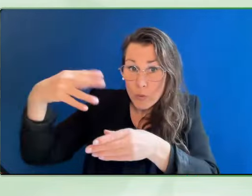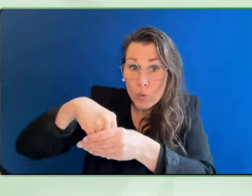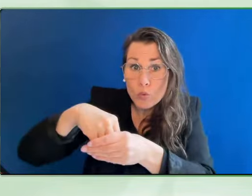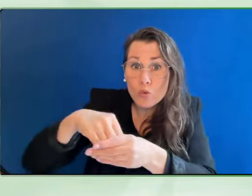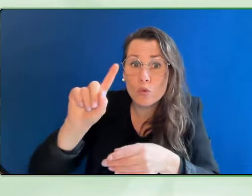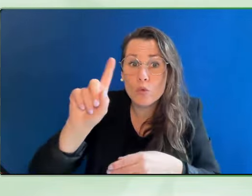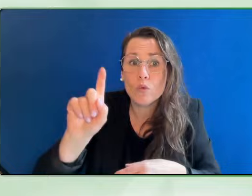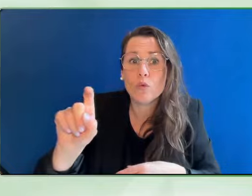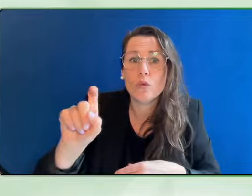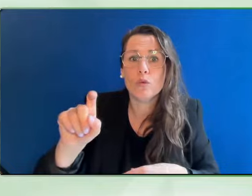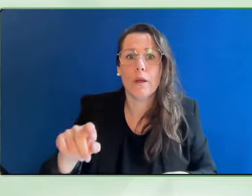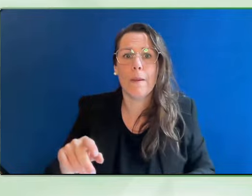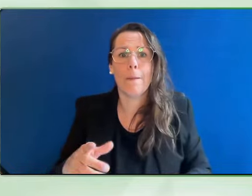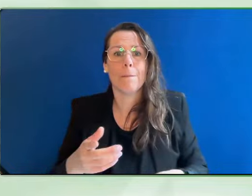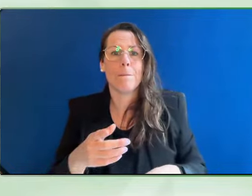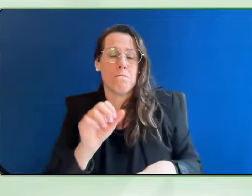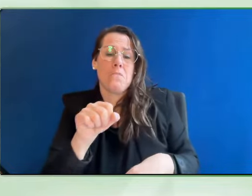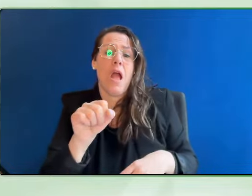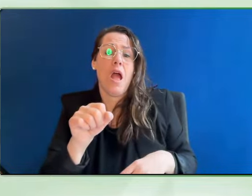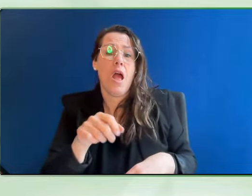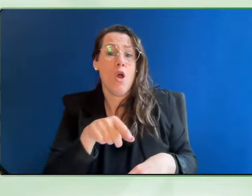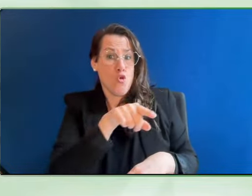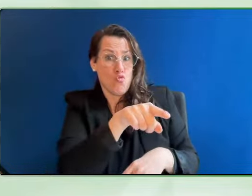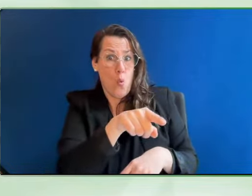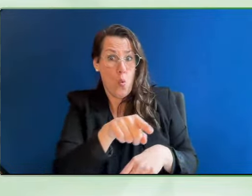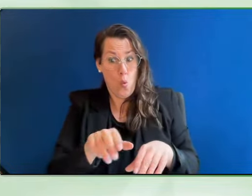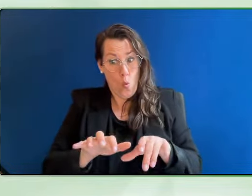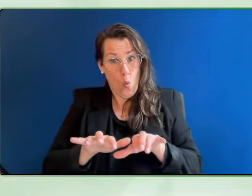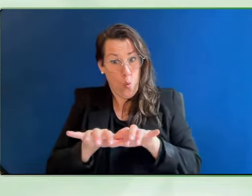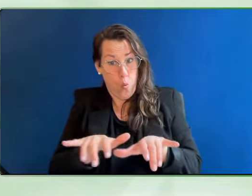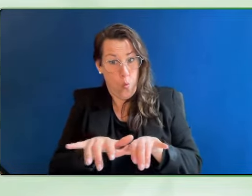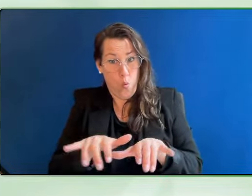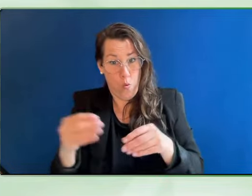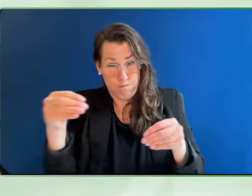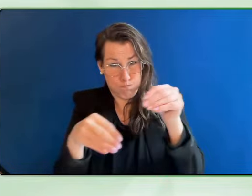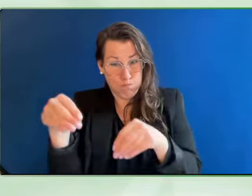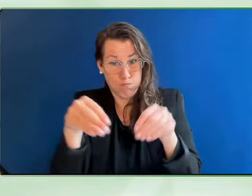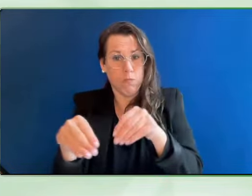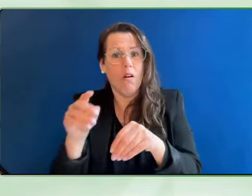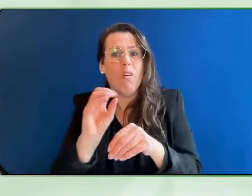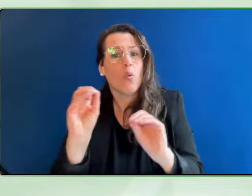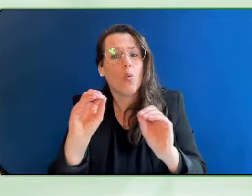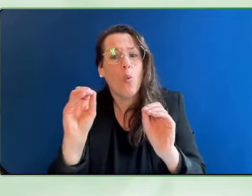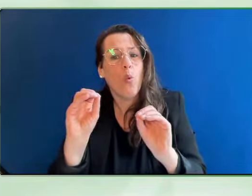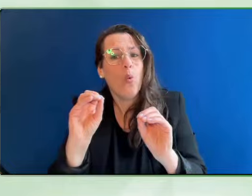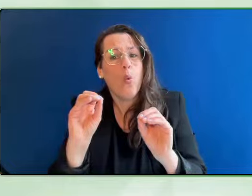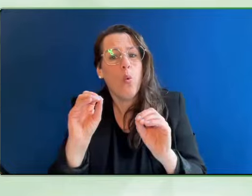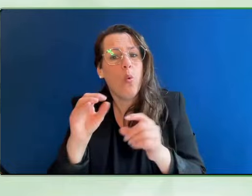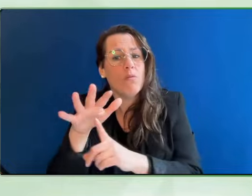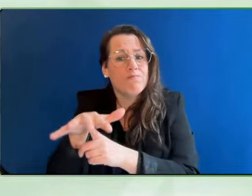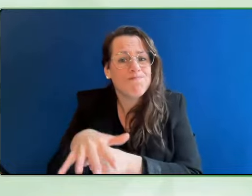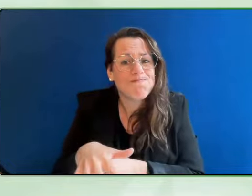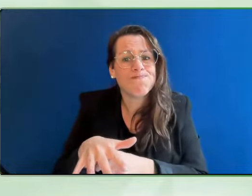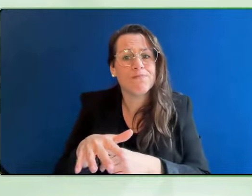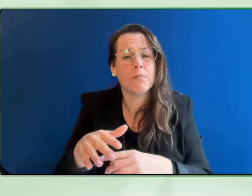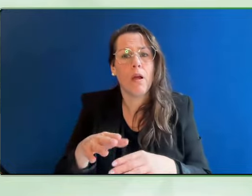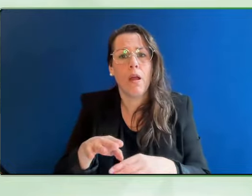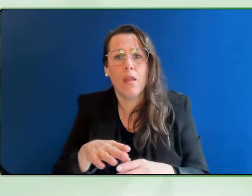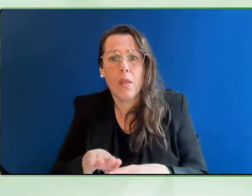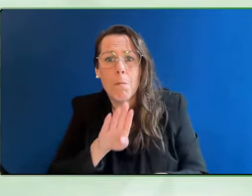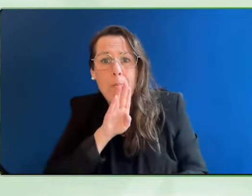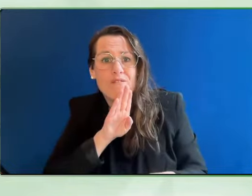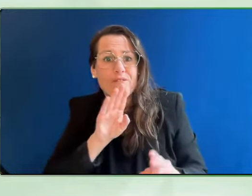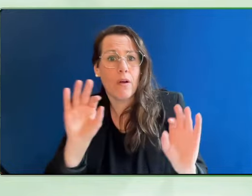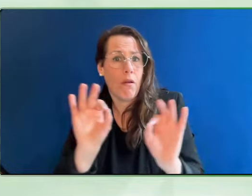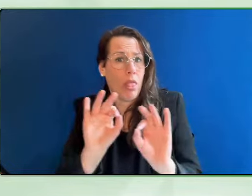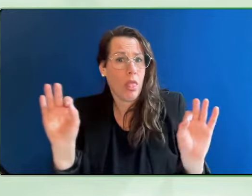Basically, I have this kind of instinct that I want to share my music with the most people that I can